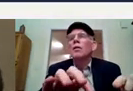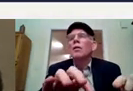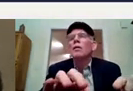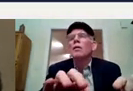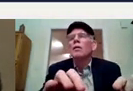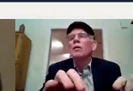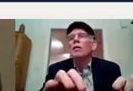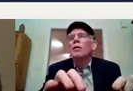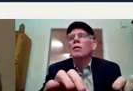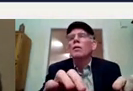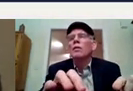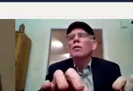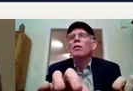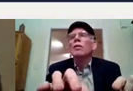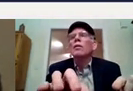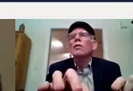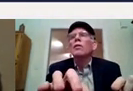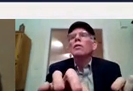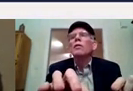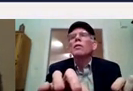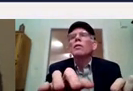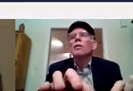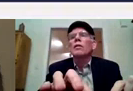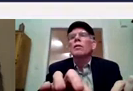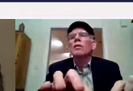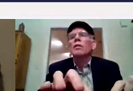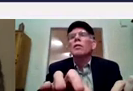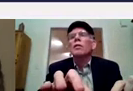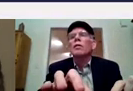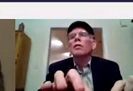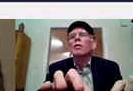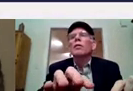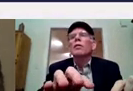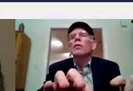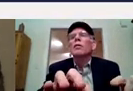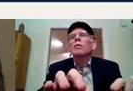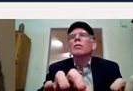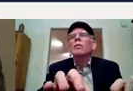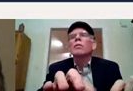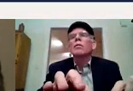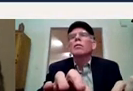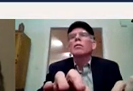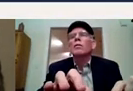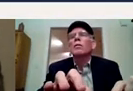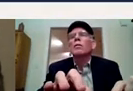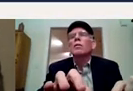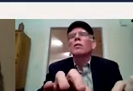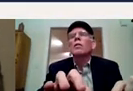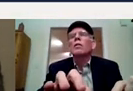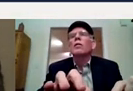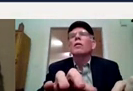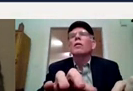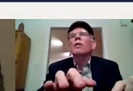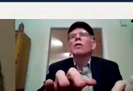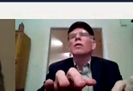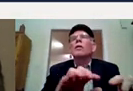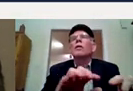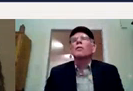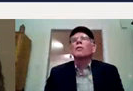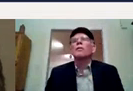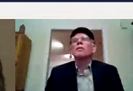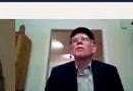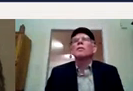Brehe, that's great. Sonia Brehe, I will say I am with the Coalition for Smarter Growth.